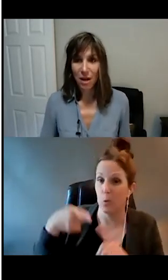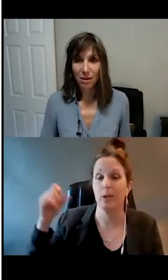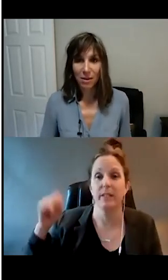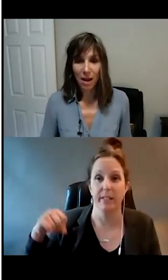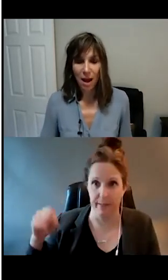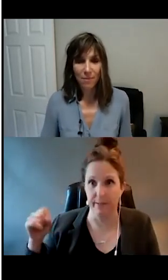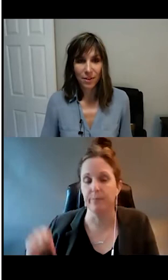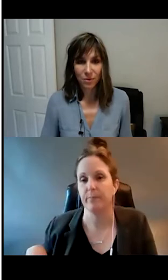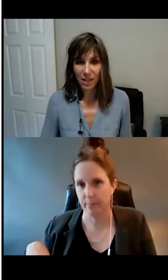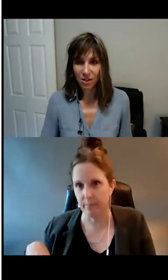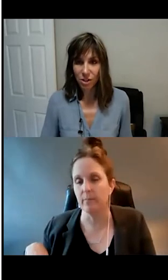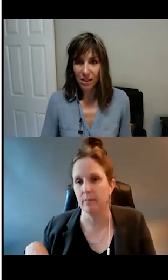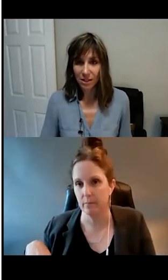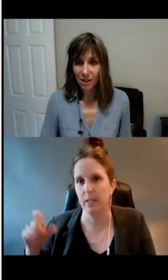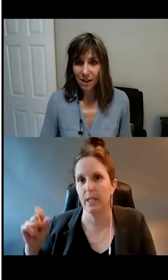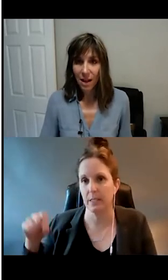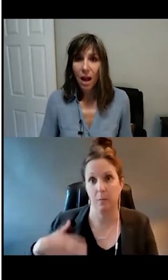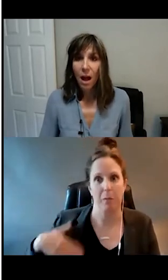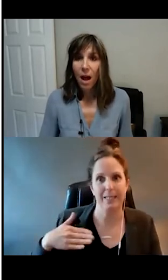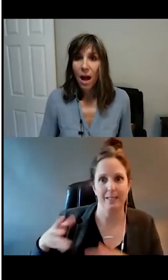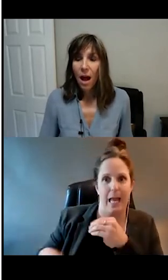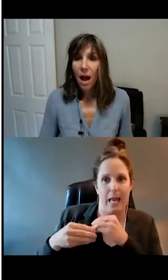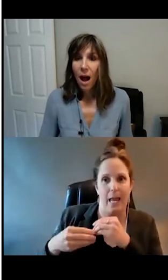Please do help, feel free to interject.